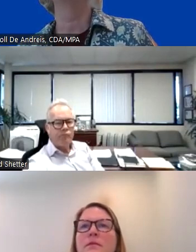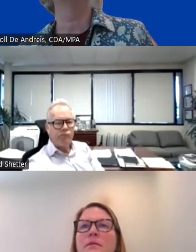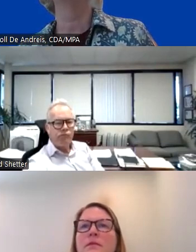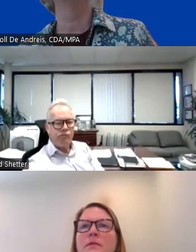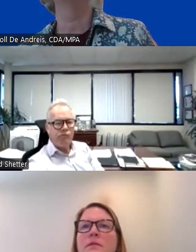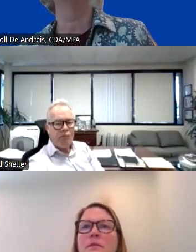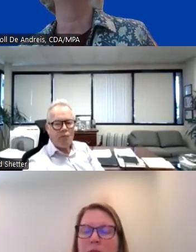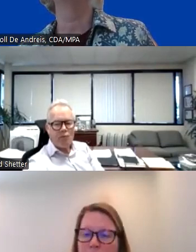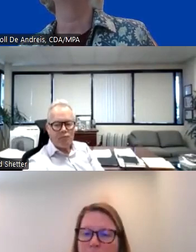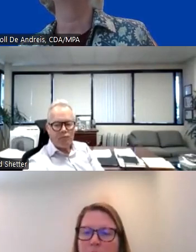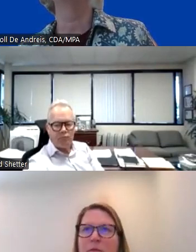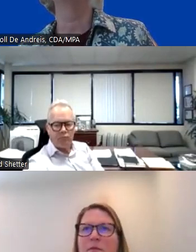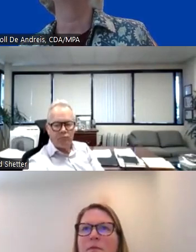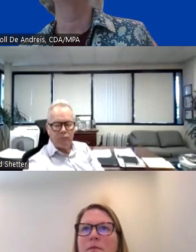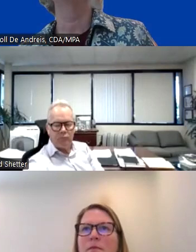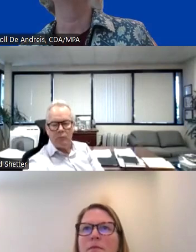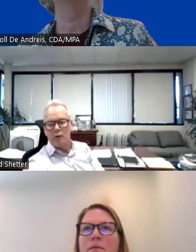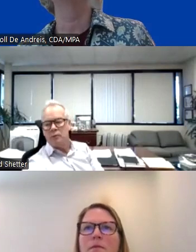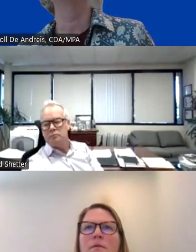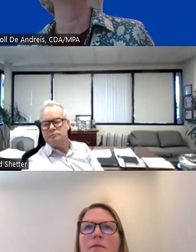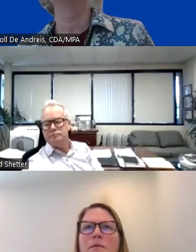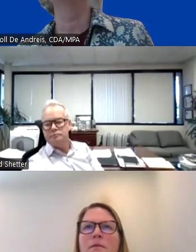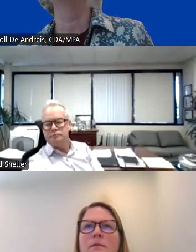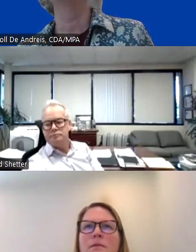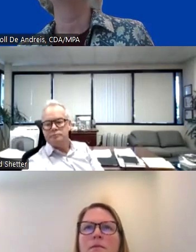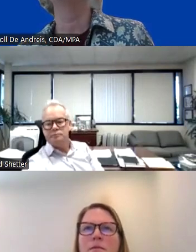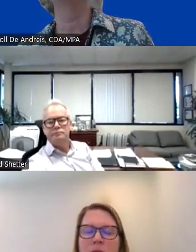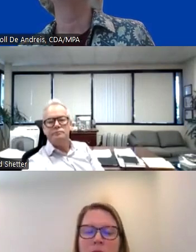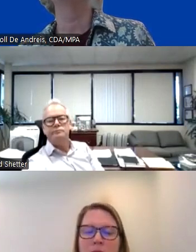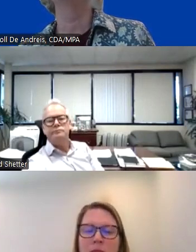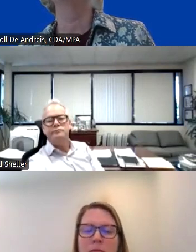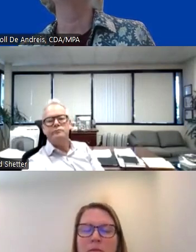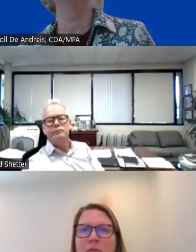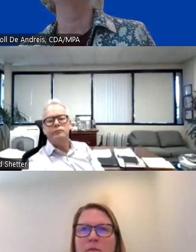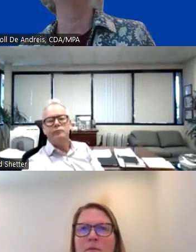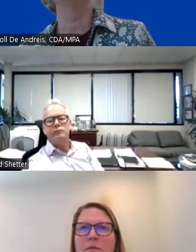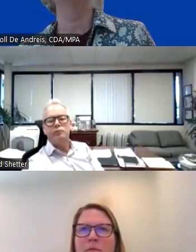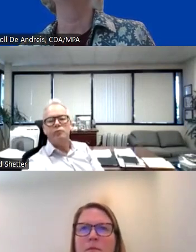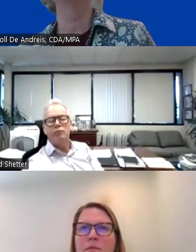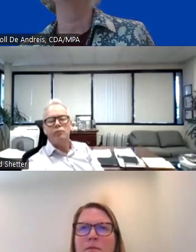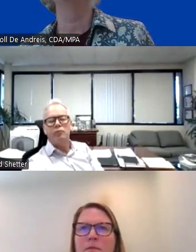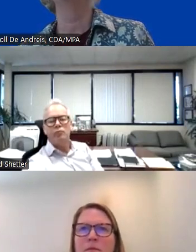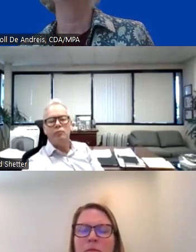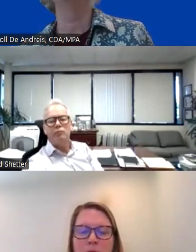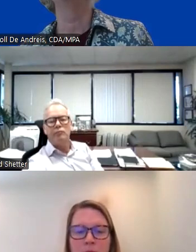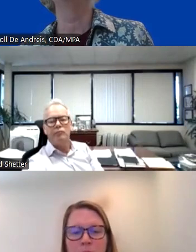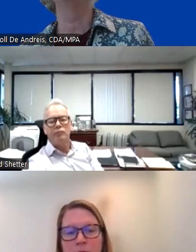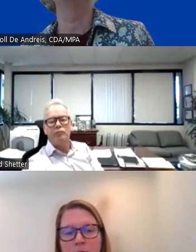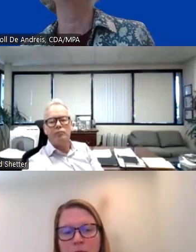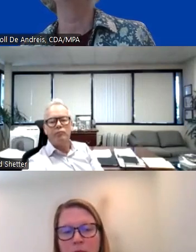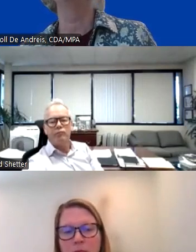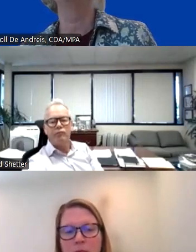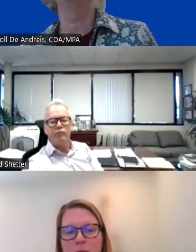care navigation and this there's no wrong door. So I want